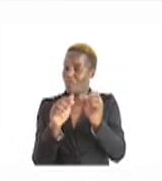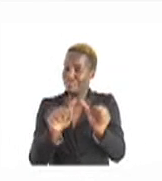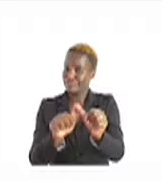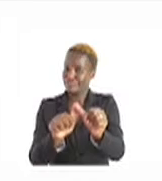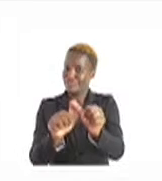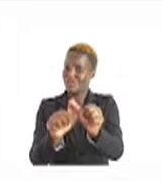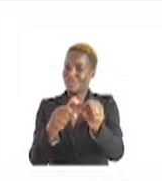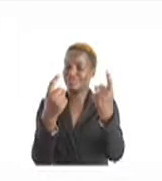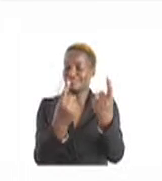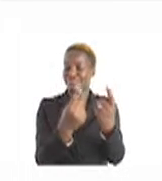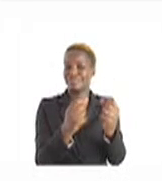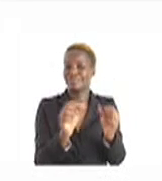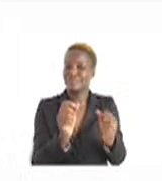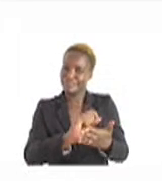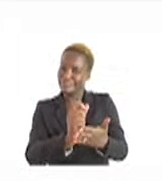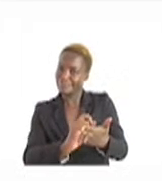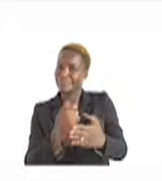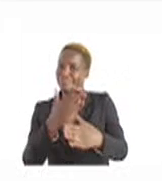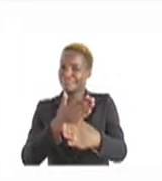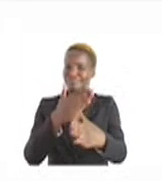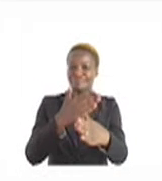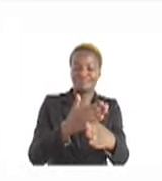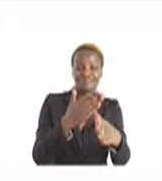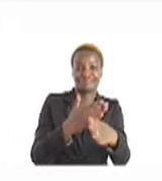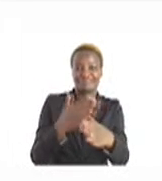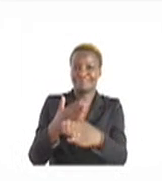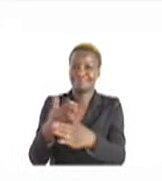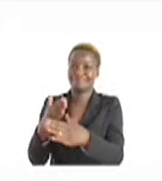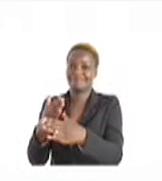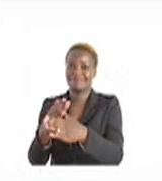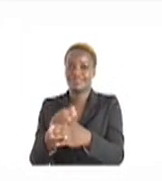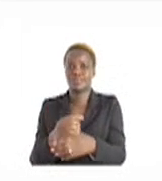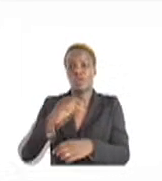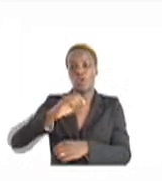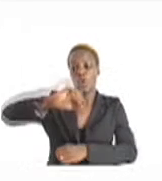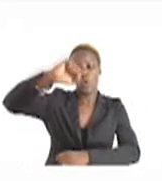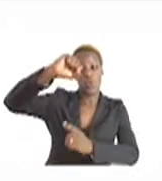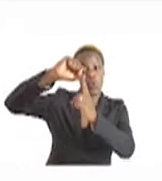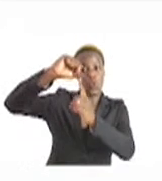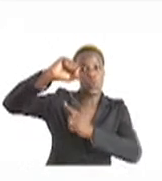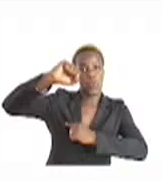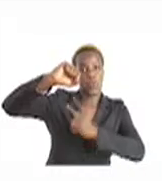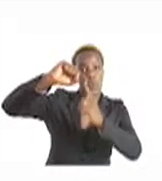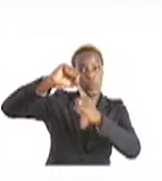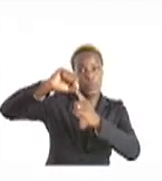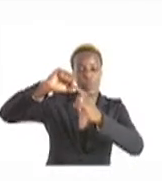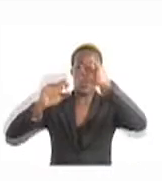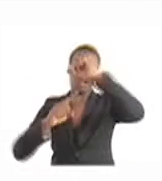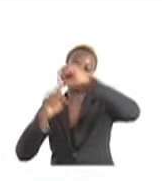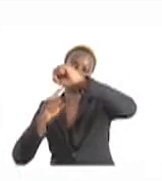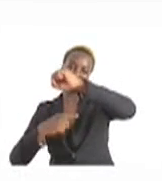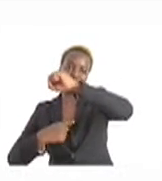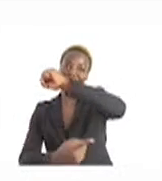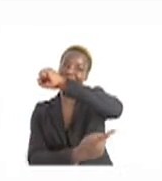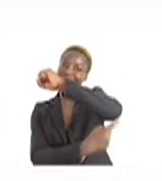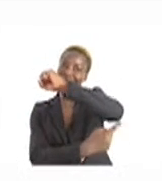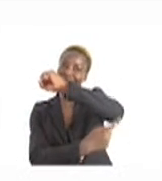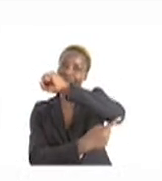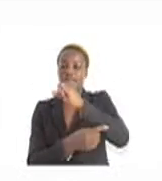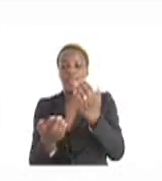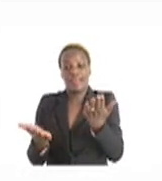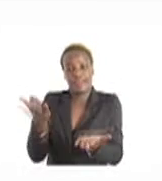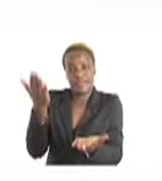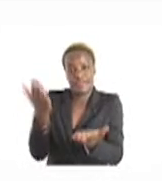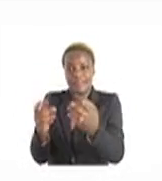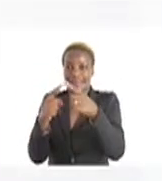around with the numbers, put in the less than or the greater than sign, and compare the numbers with each other.